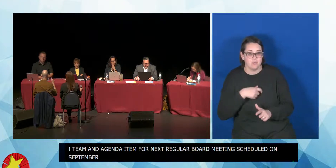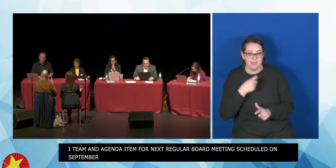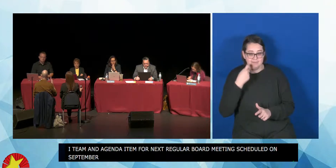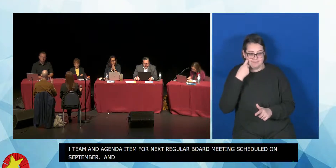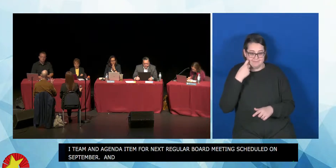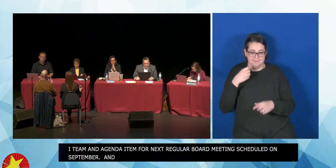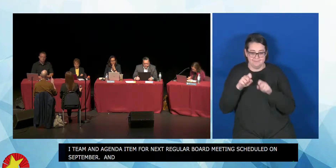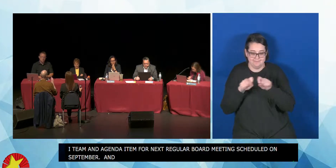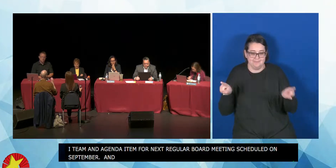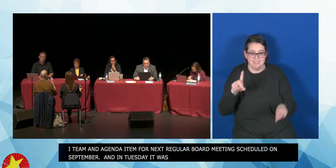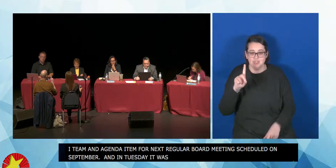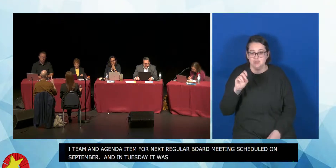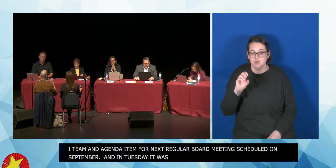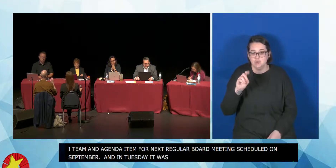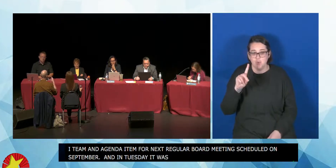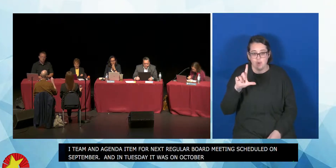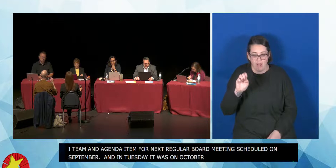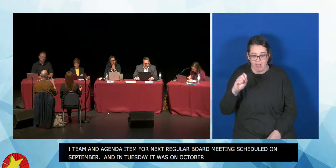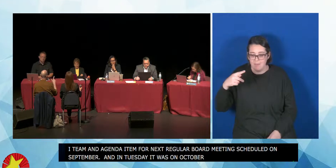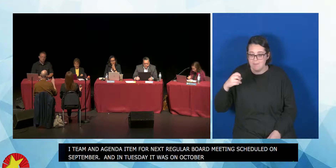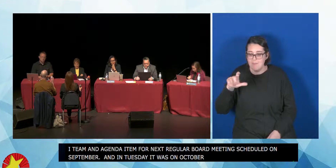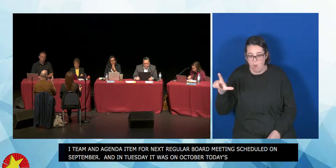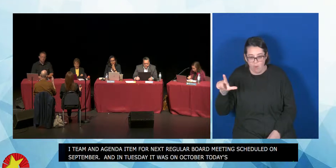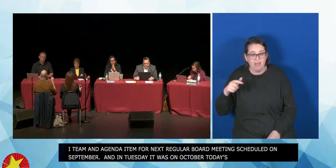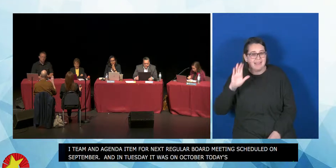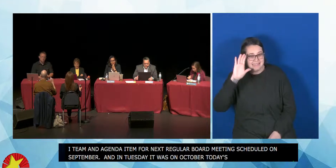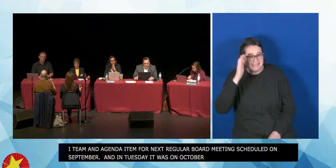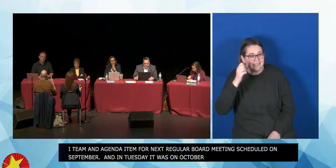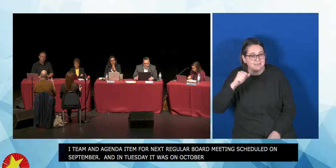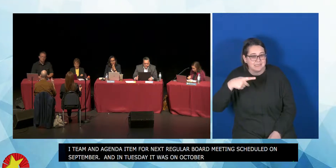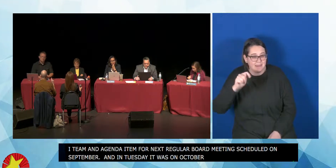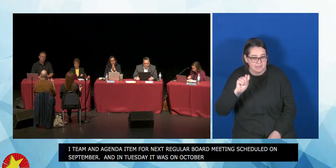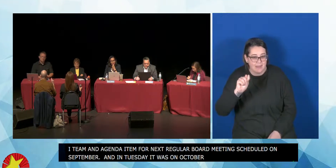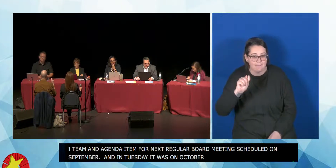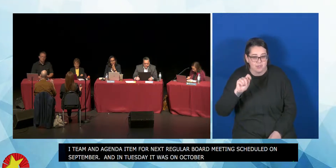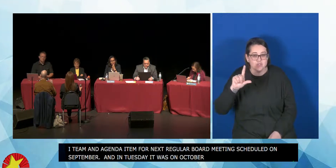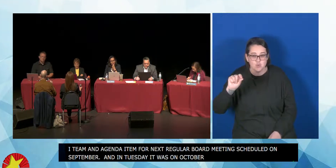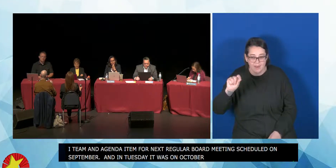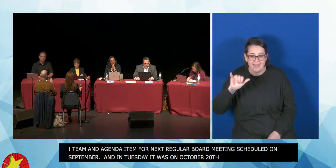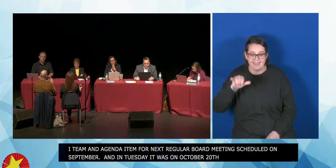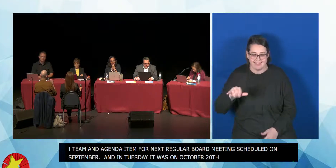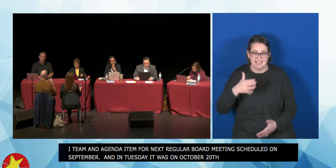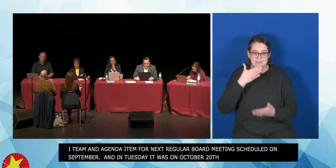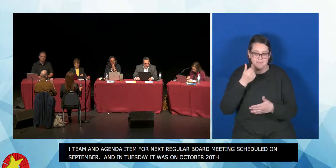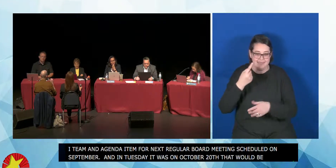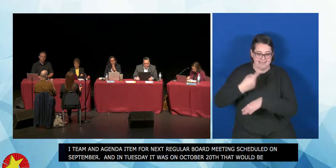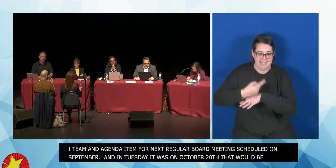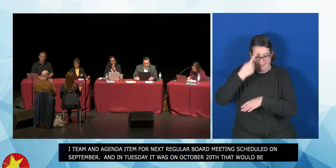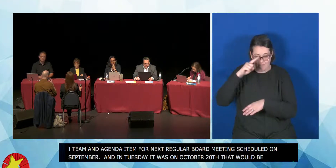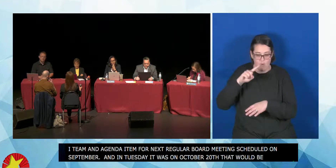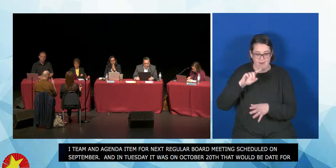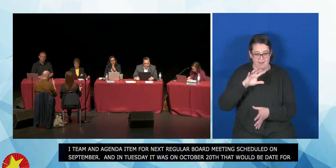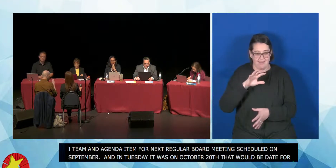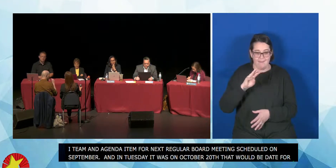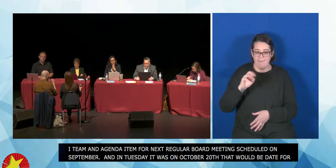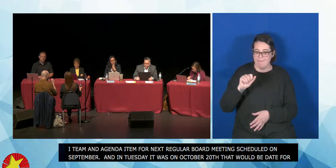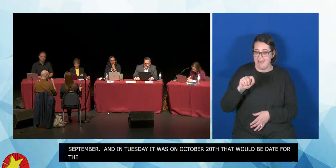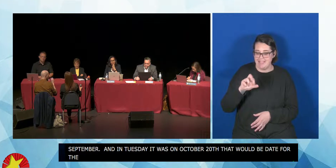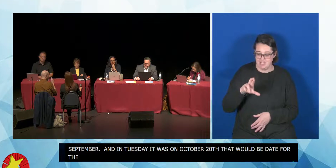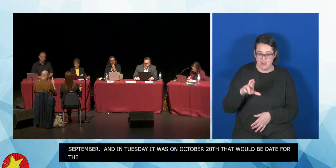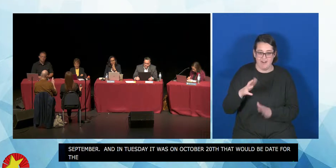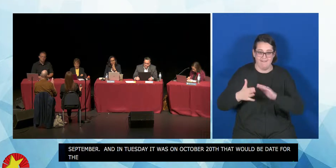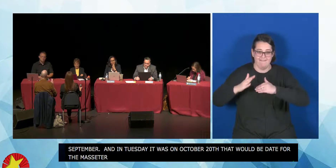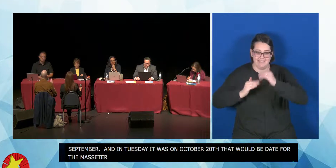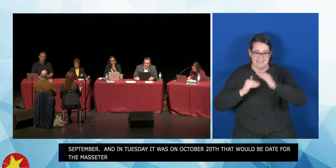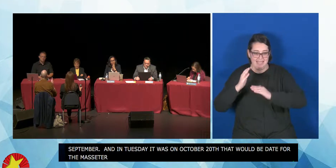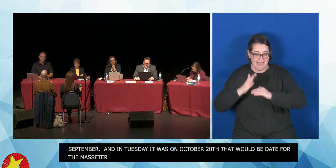meeting. Looks like October 20th is going to be the date for the master facility plan work study